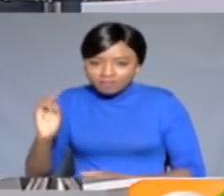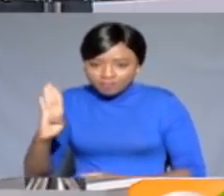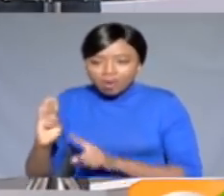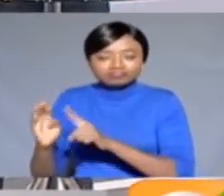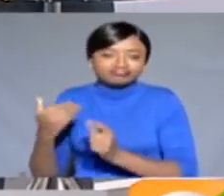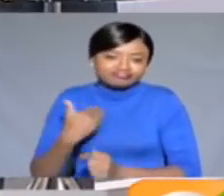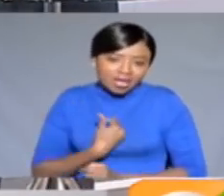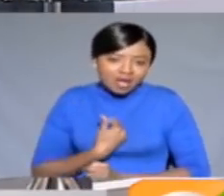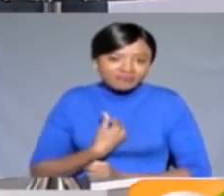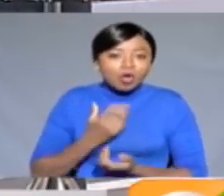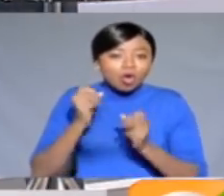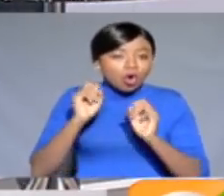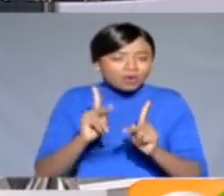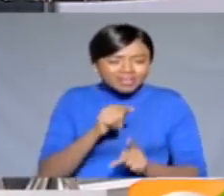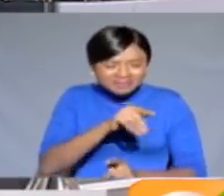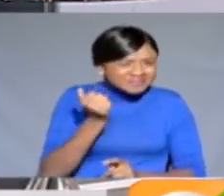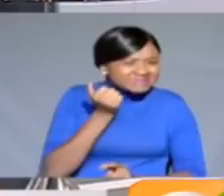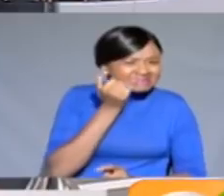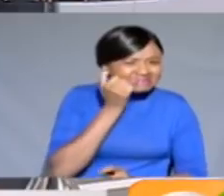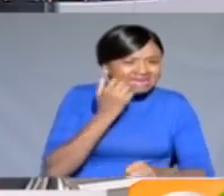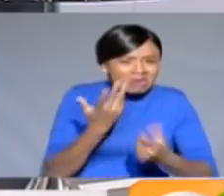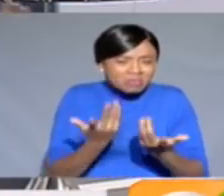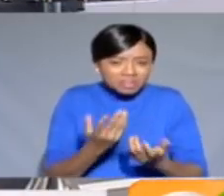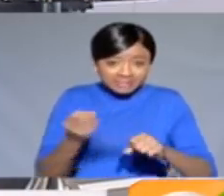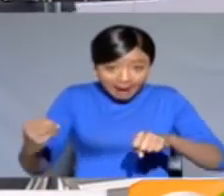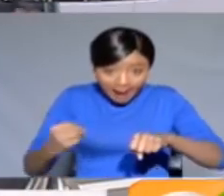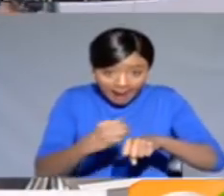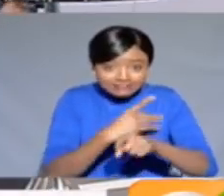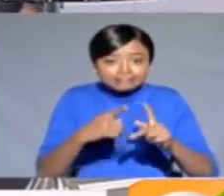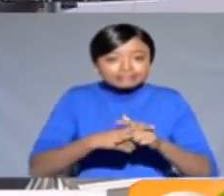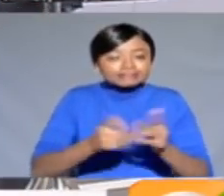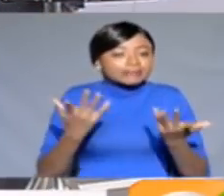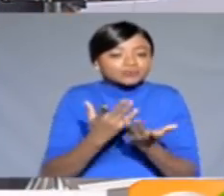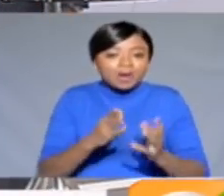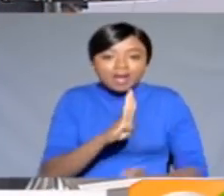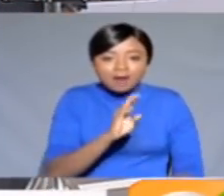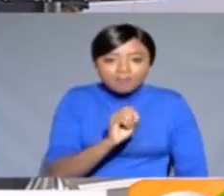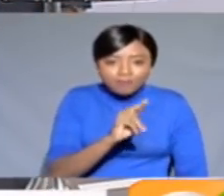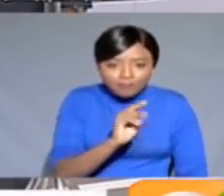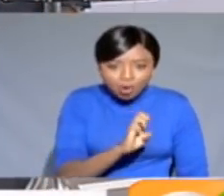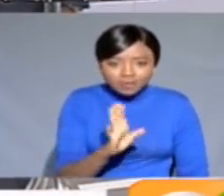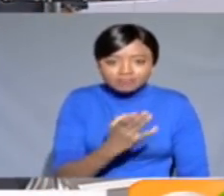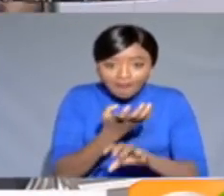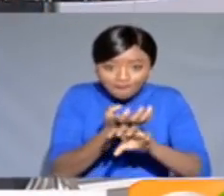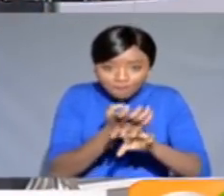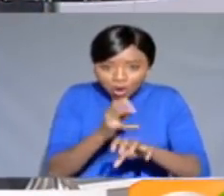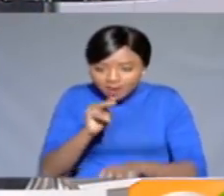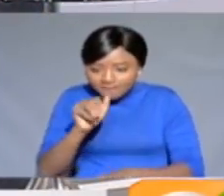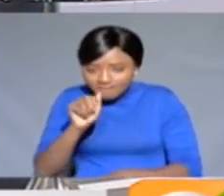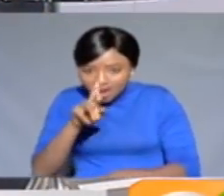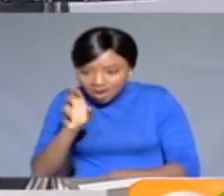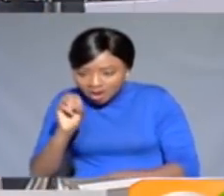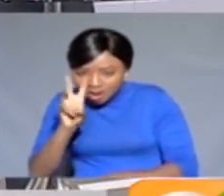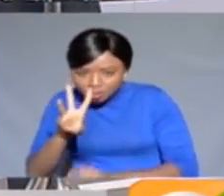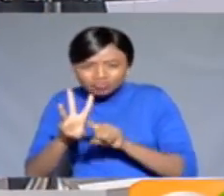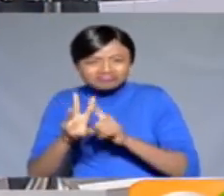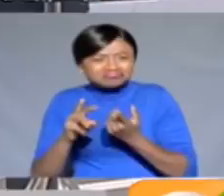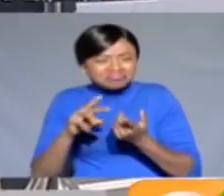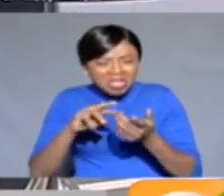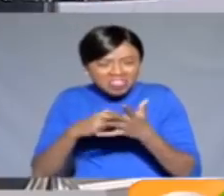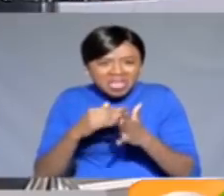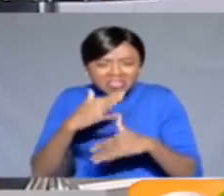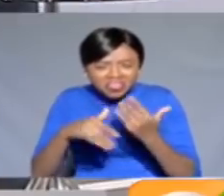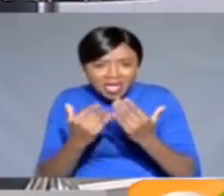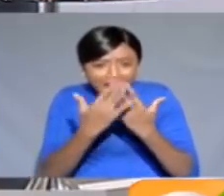let me give you that shortly. This is a type of cancer that starts in the bone marrow and affects the blood-forming cells. You might be asking which cells